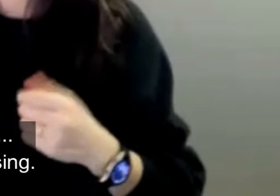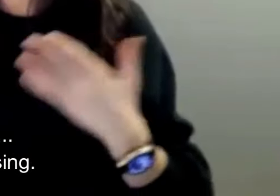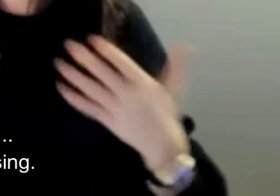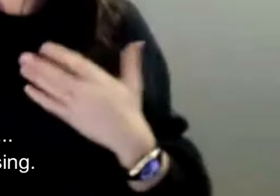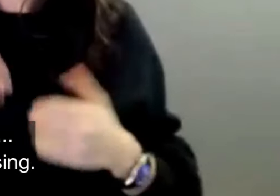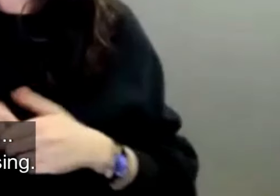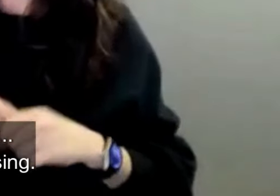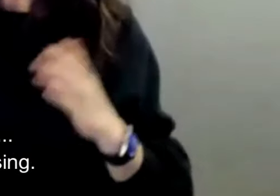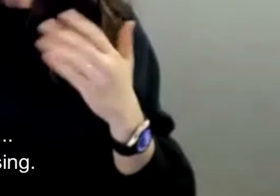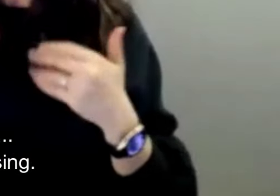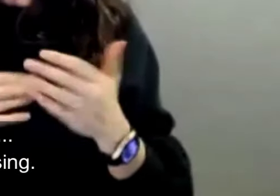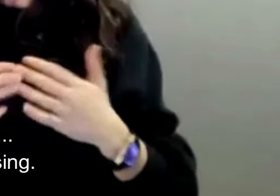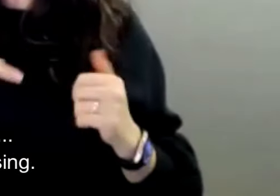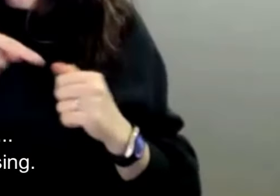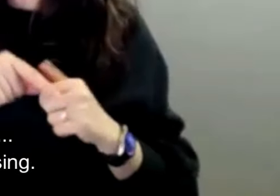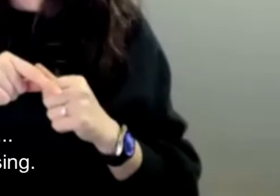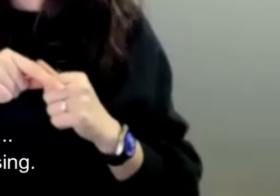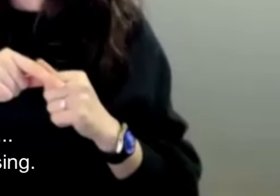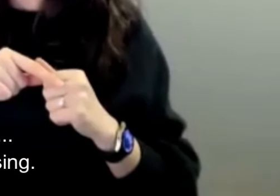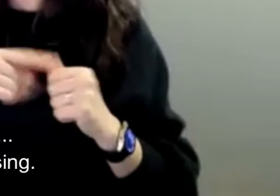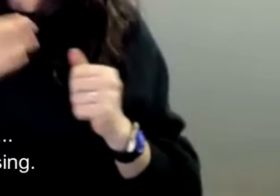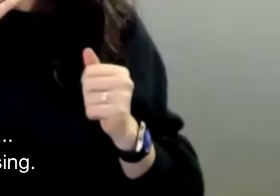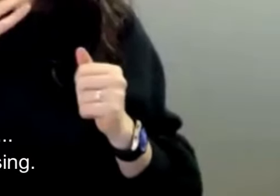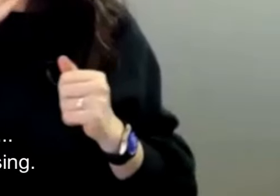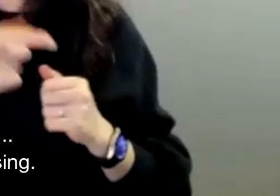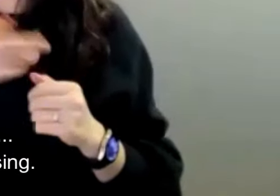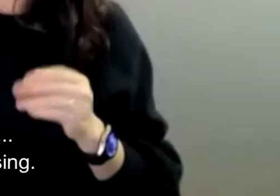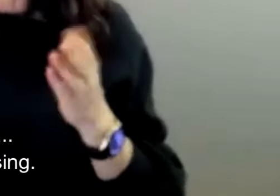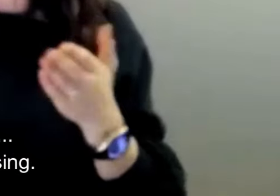Yeah, the focus is just, it seems to be auto-focusing.